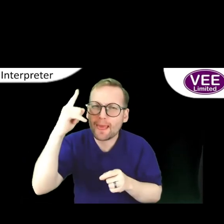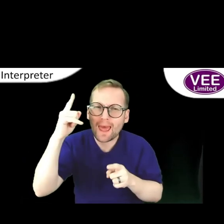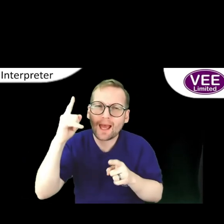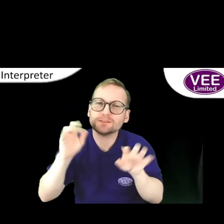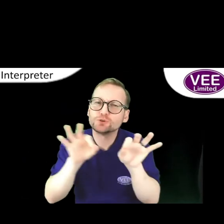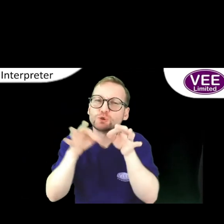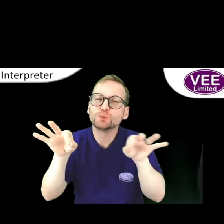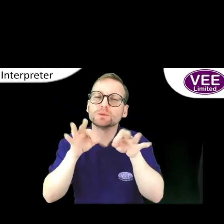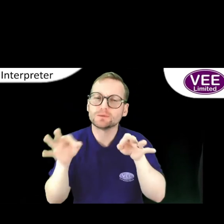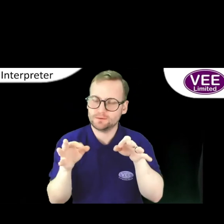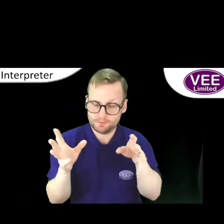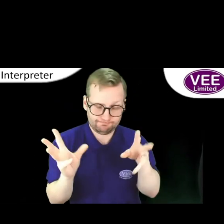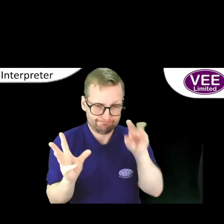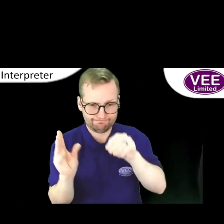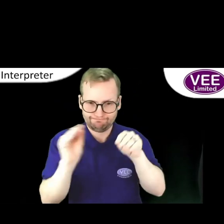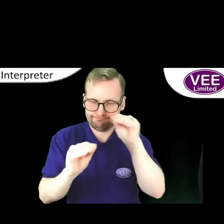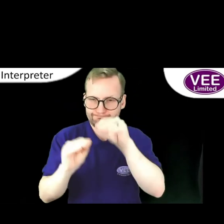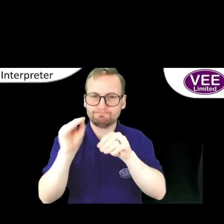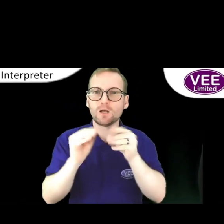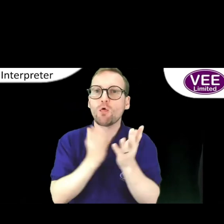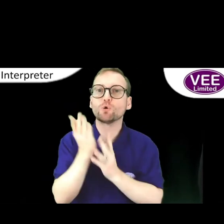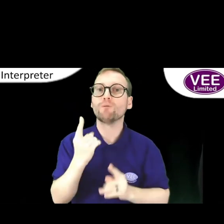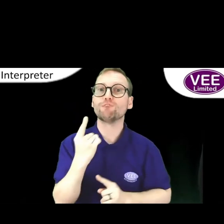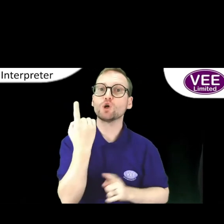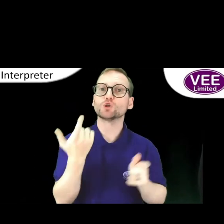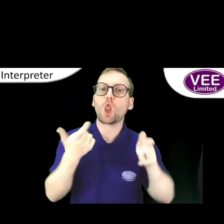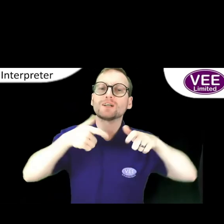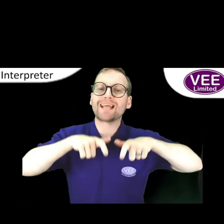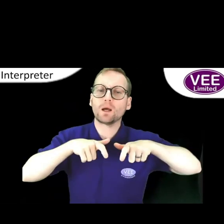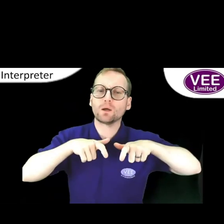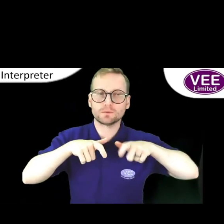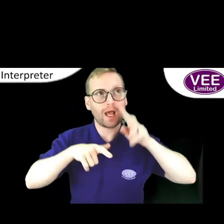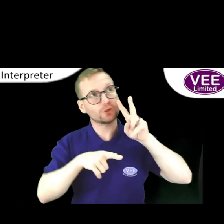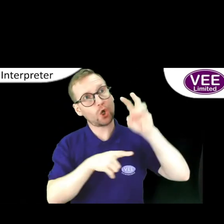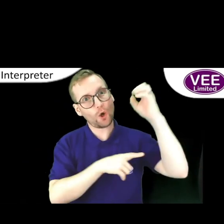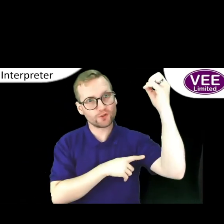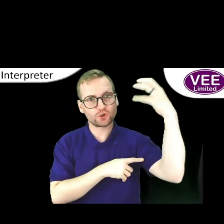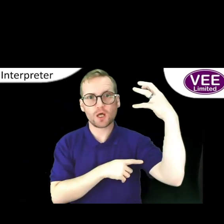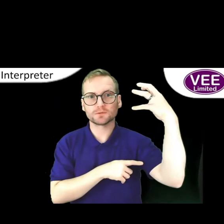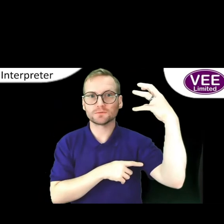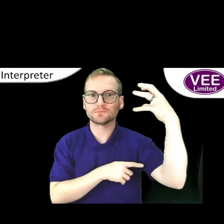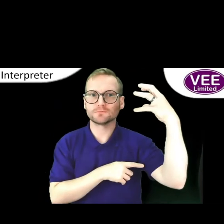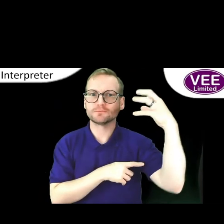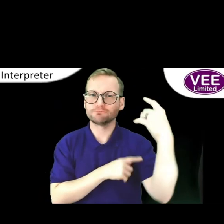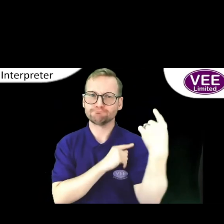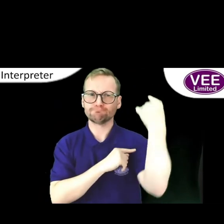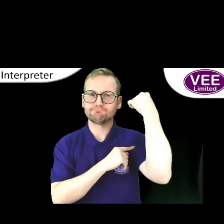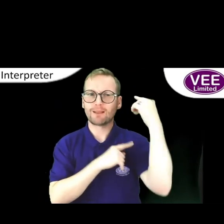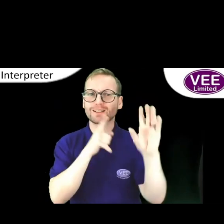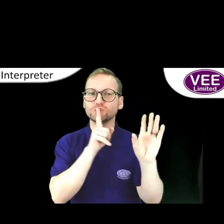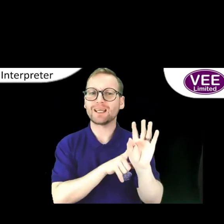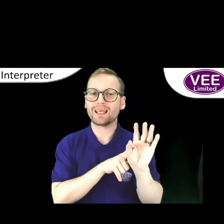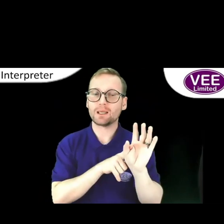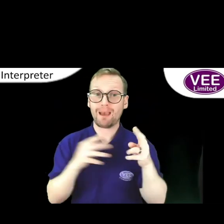And it was during that first lockdown, as the sun was shining, and I was sitting out the front of my